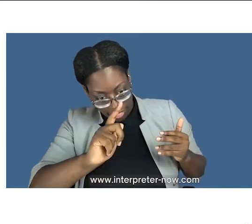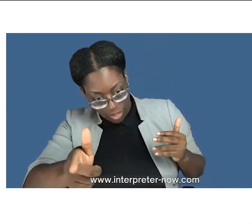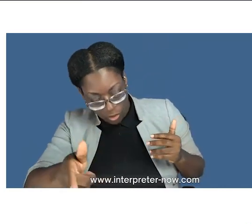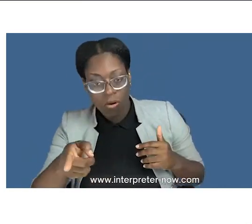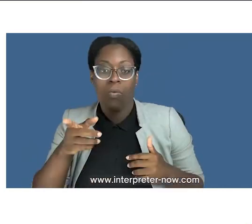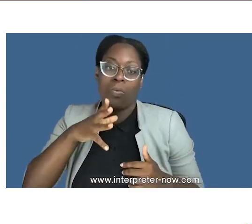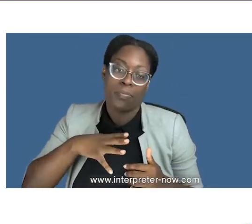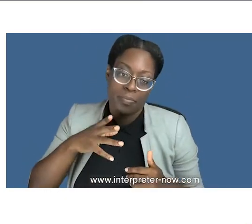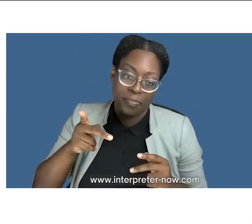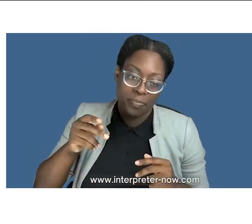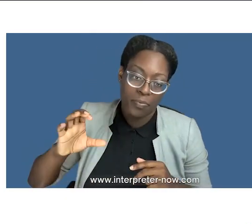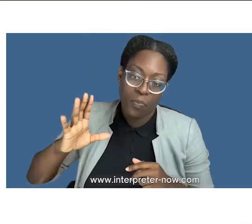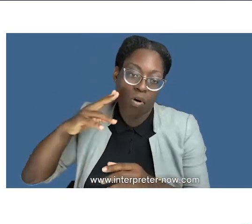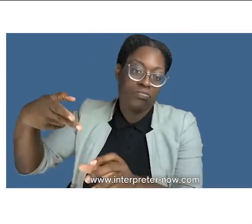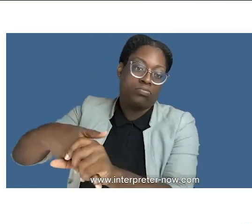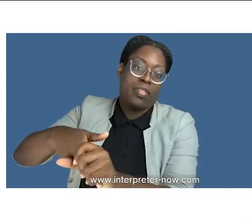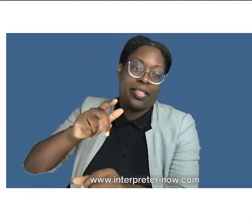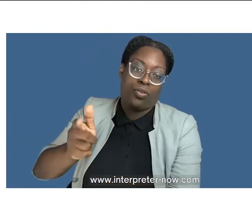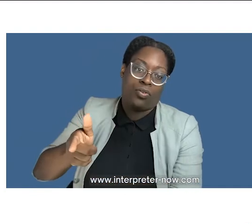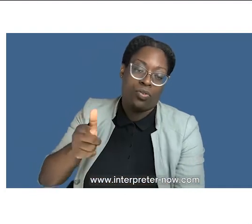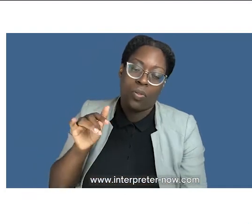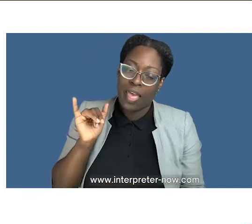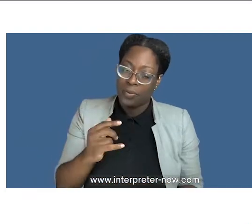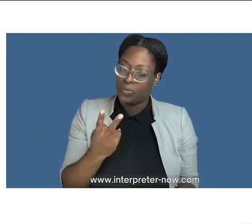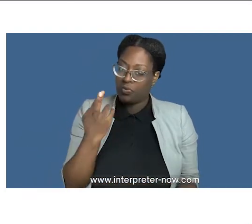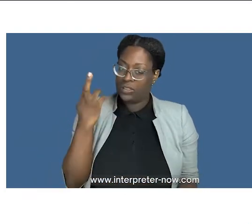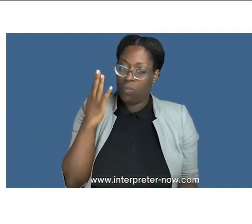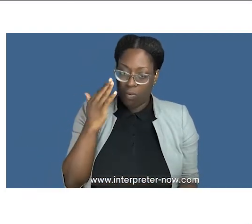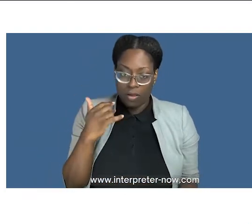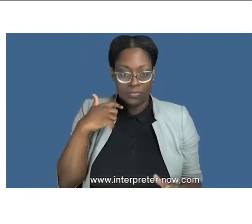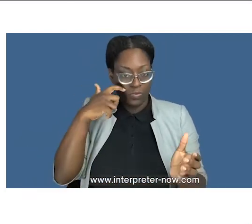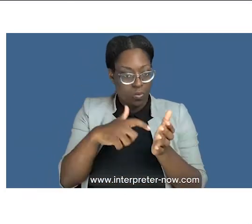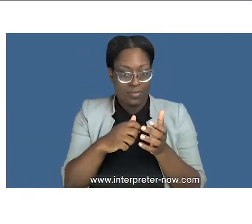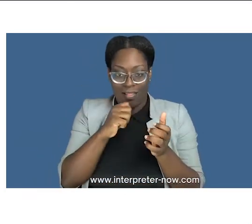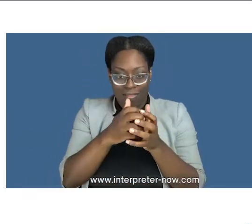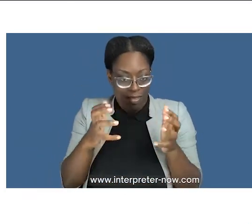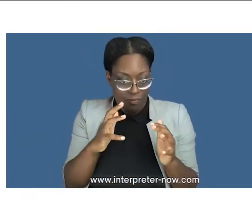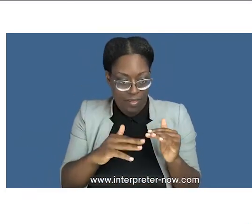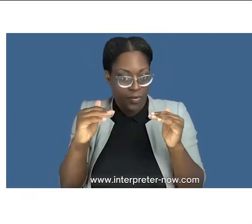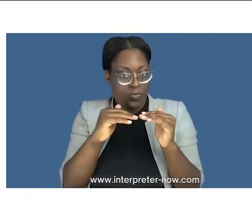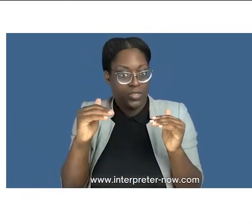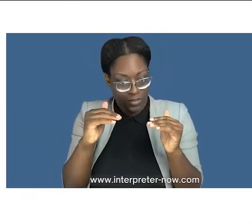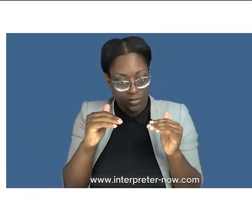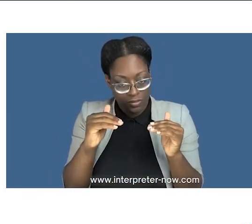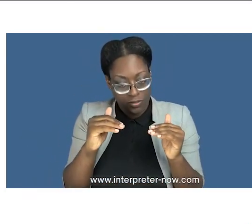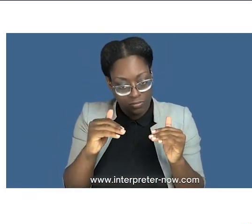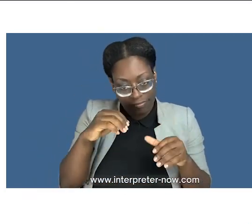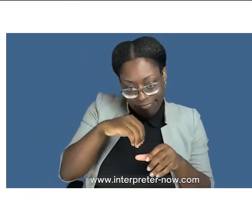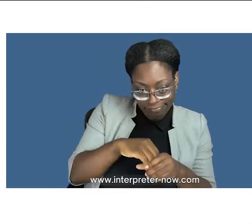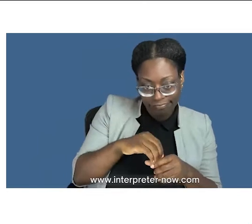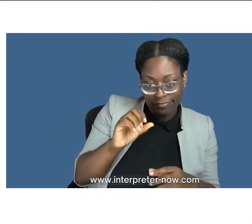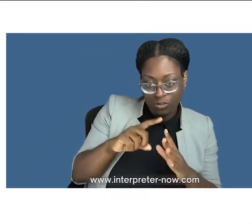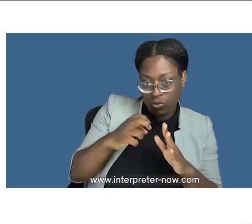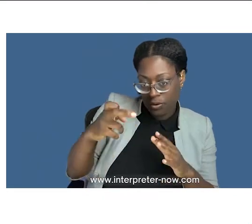so they have less equity in the company as a result of that. So you're perpetuating that inequity in systems as well.